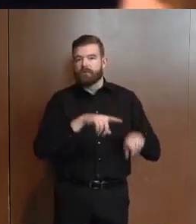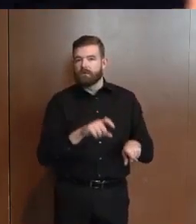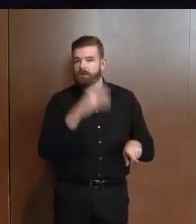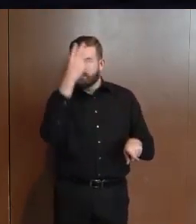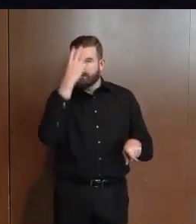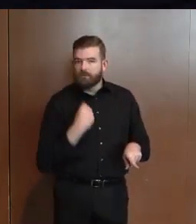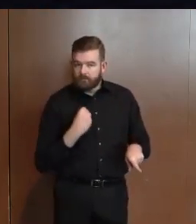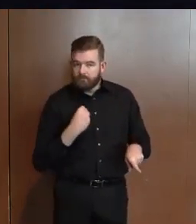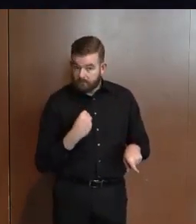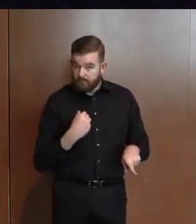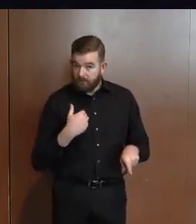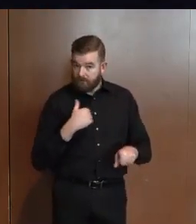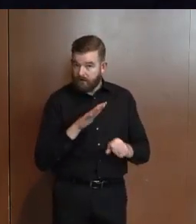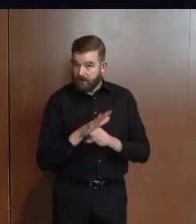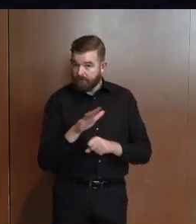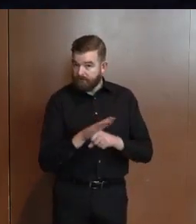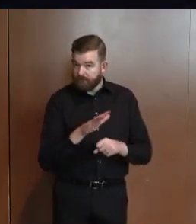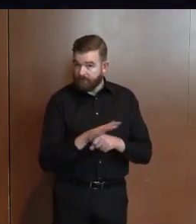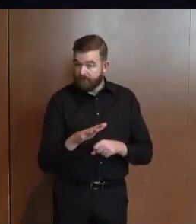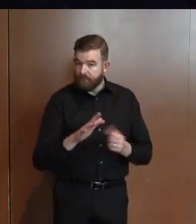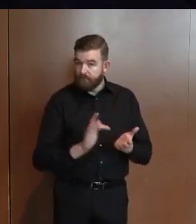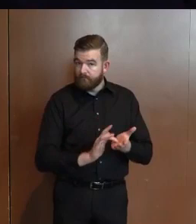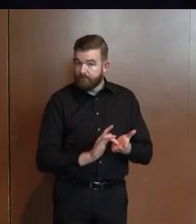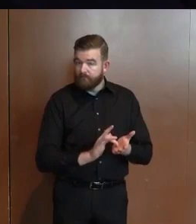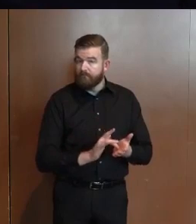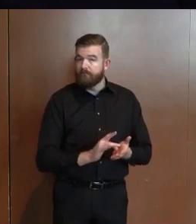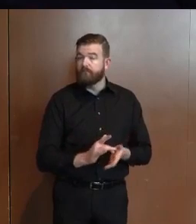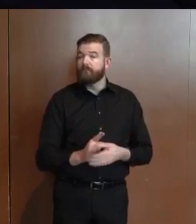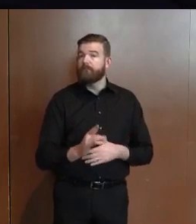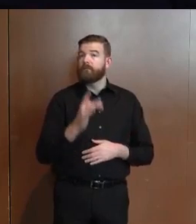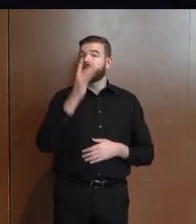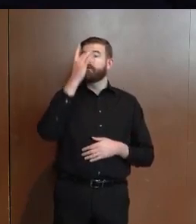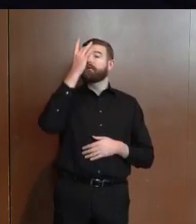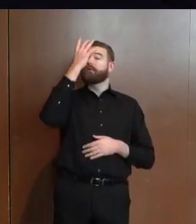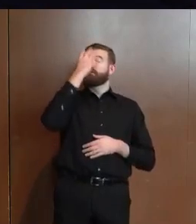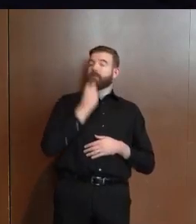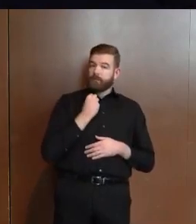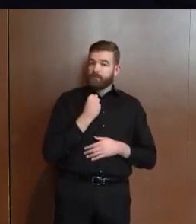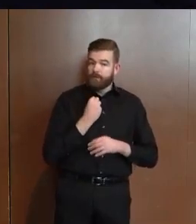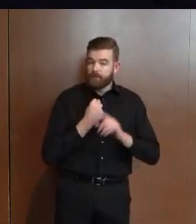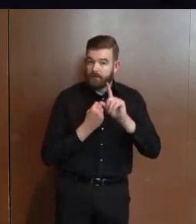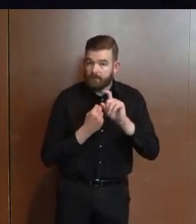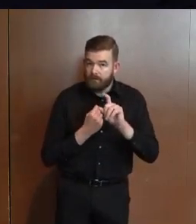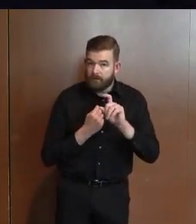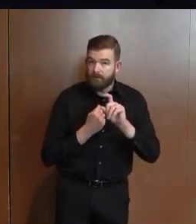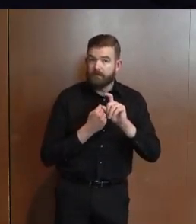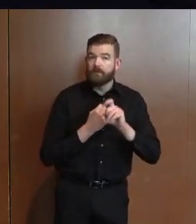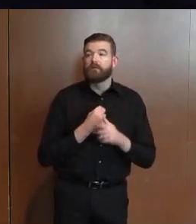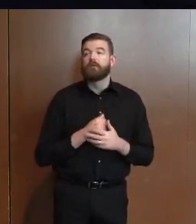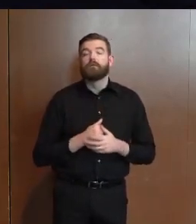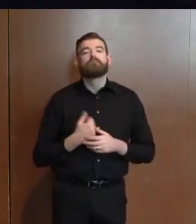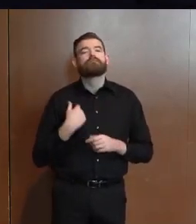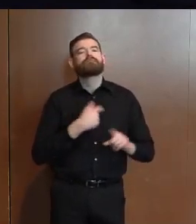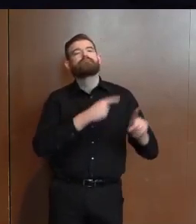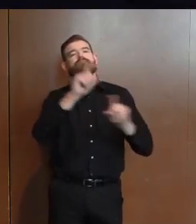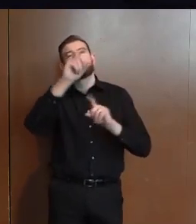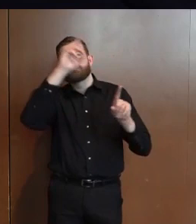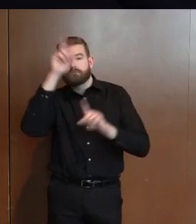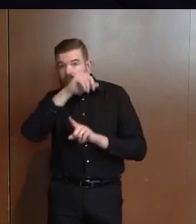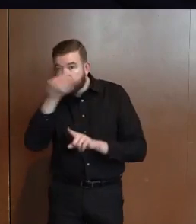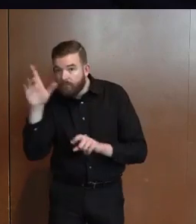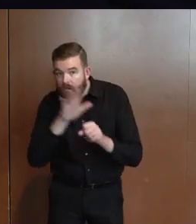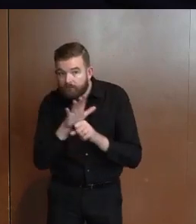We have asked the CEOs to let us know, particularly about medication supplies, because there are some shortages of medications.